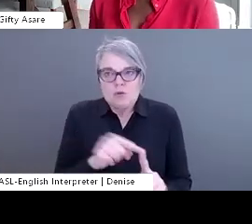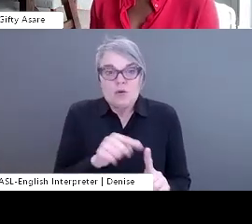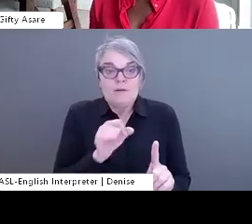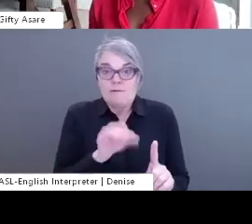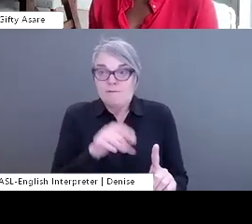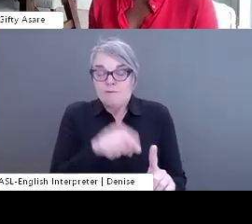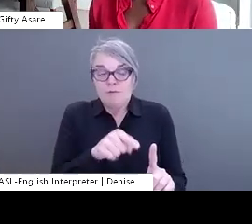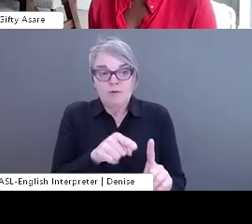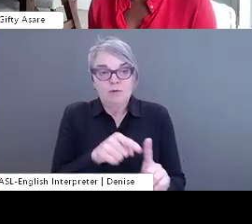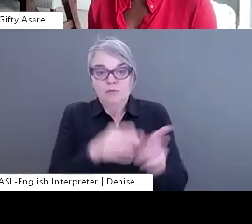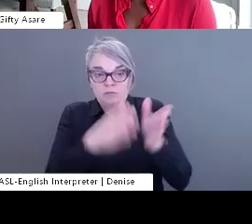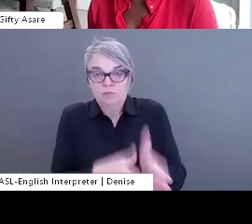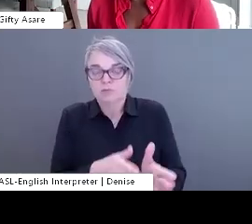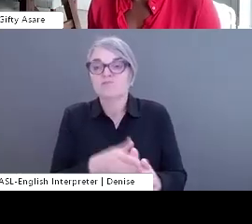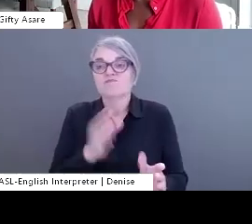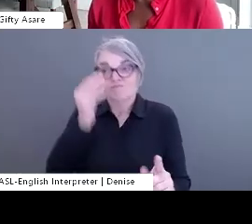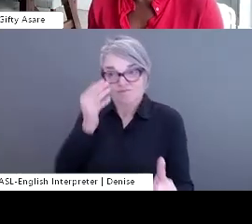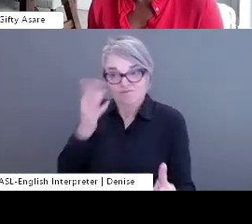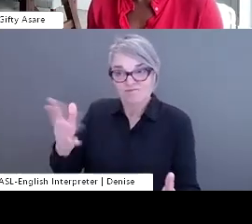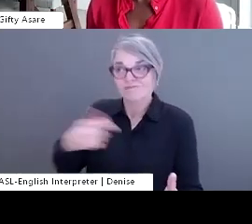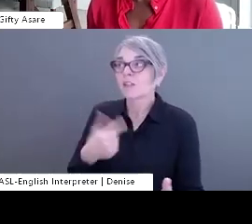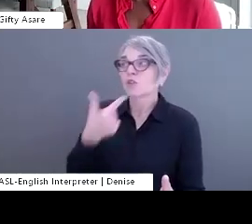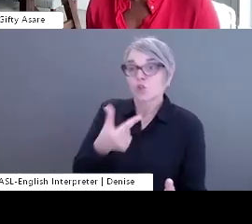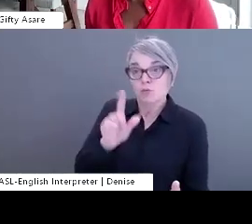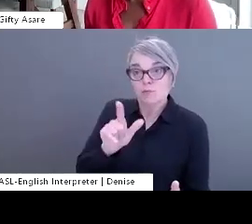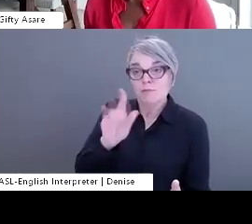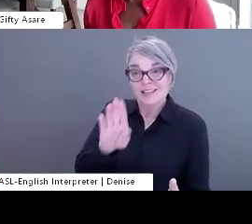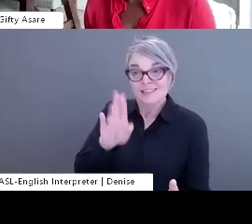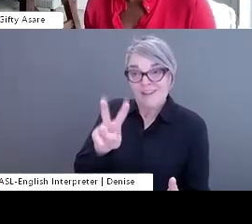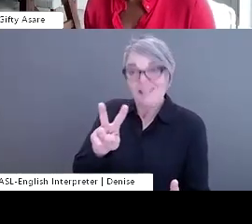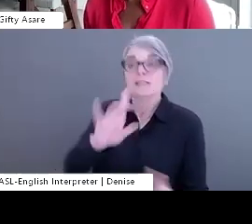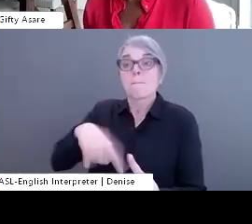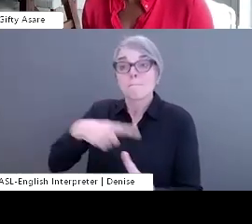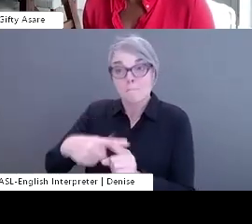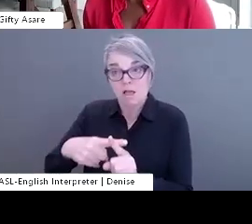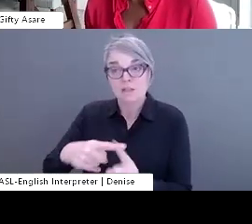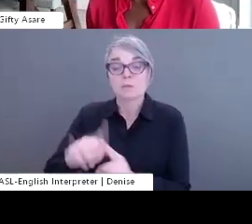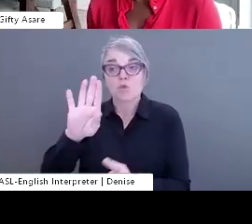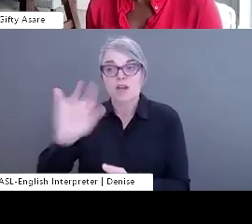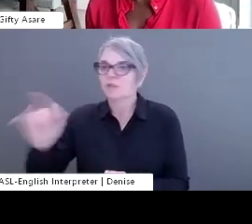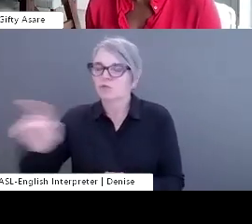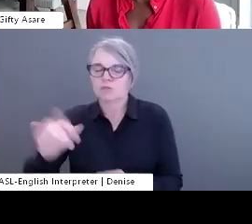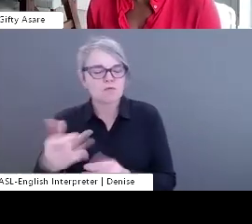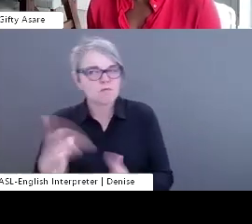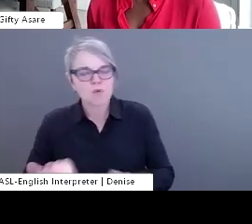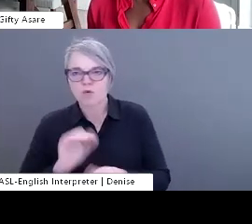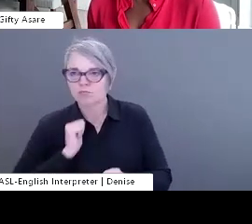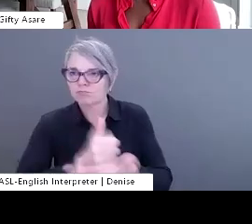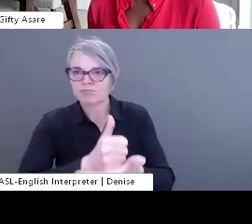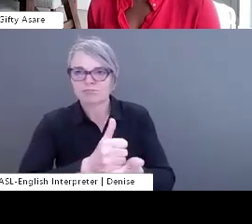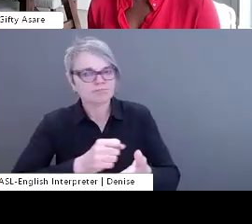having experienced a brain injury in the context of gender-based violence, but also important to bring about that awareness because there are those that